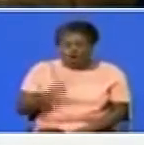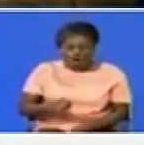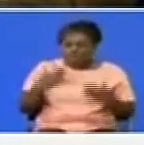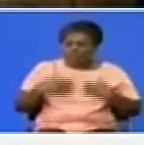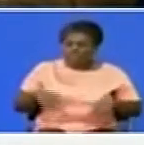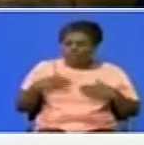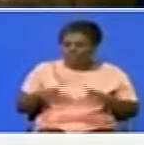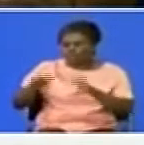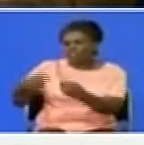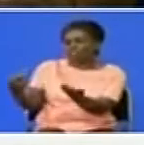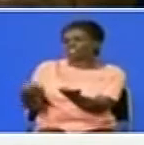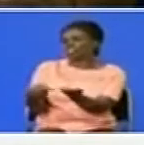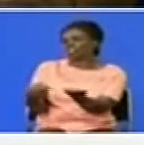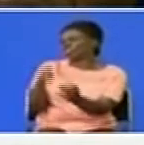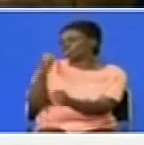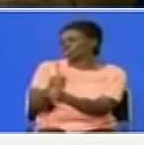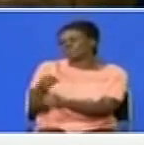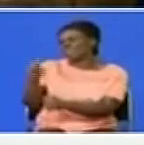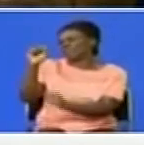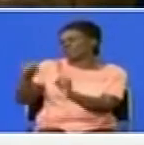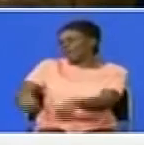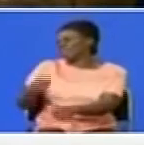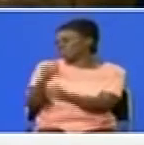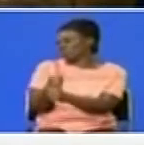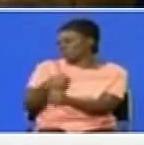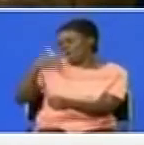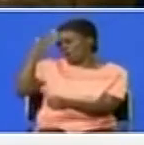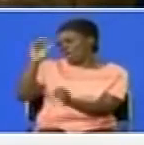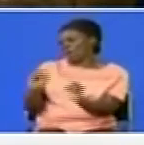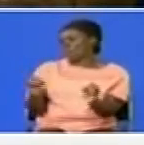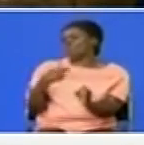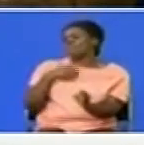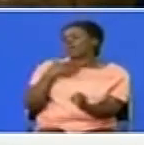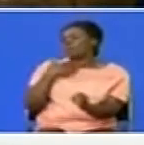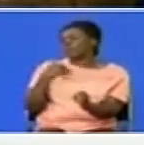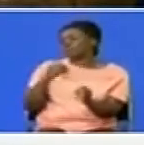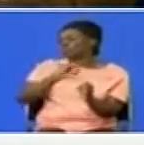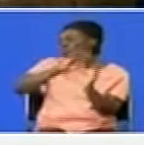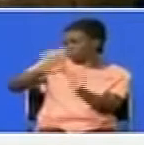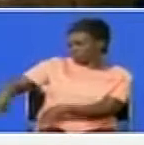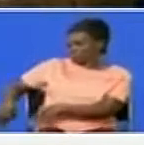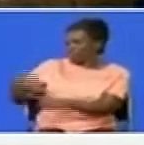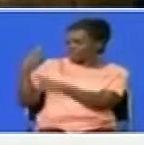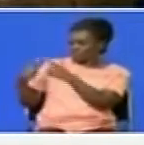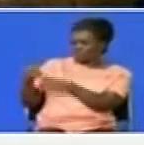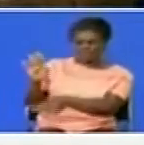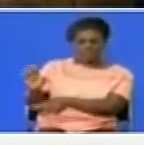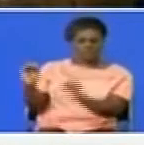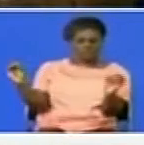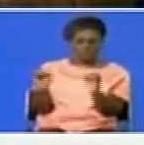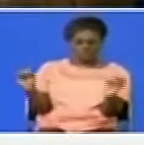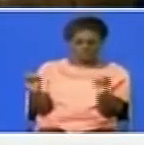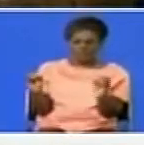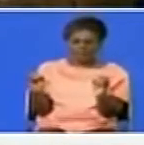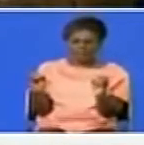the digital jobs. How they will perform, I don't know. I don't know what to rubbish the good experience they bring on board, the experiences they